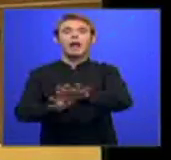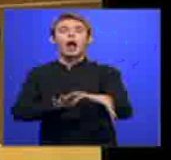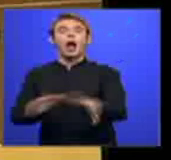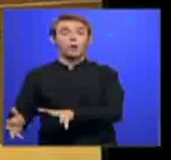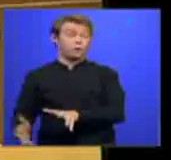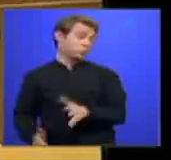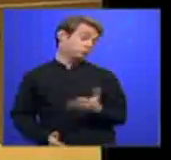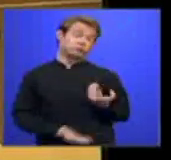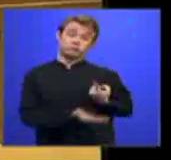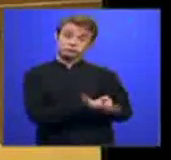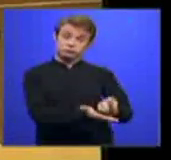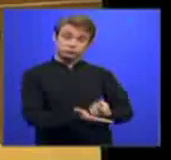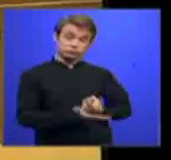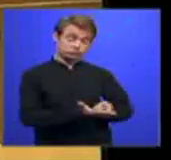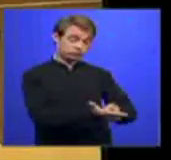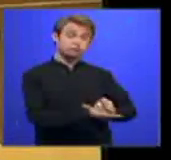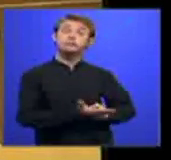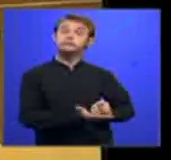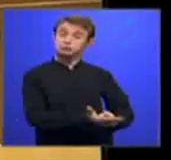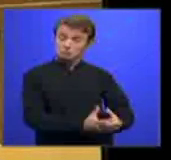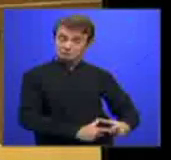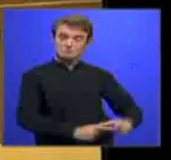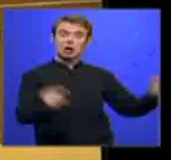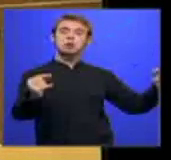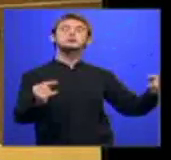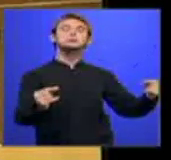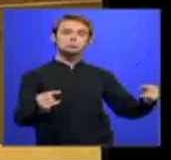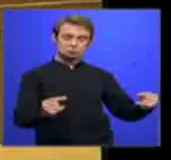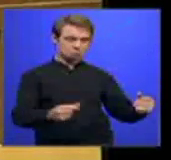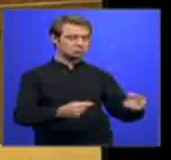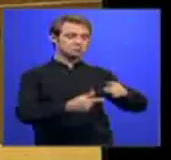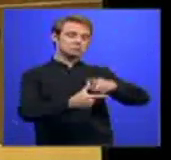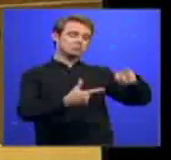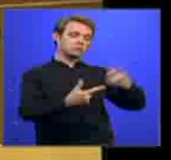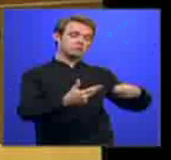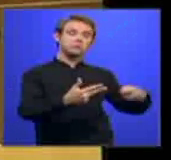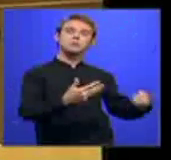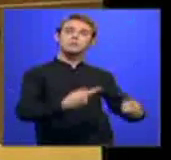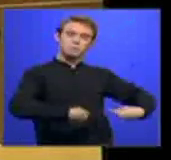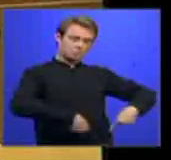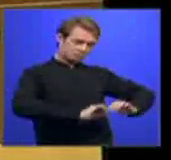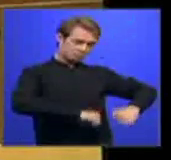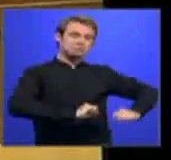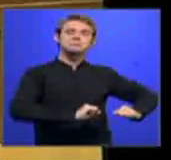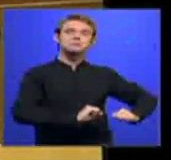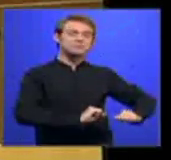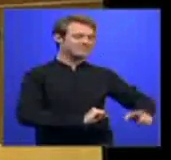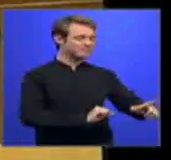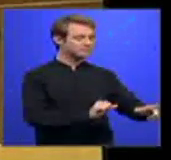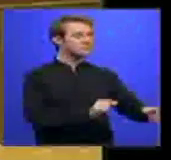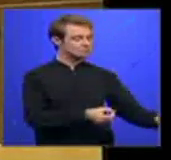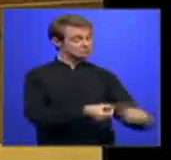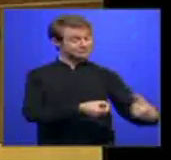reached on key principles. The parties will sign the accord